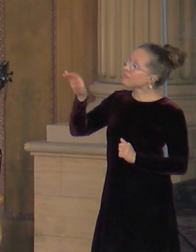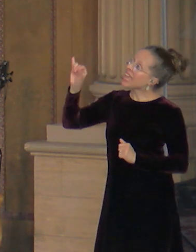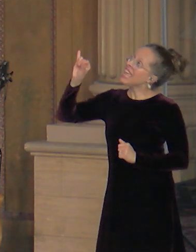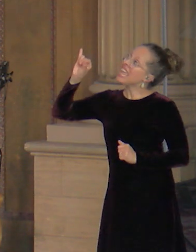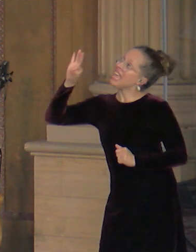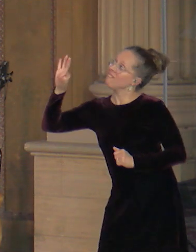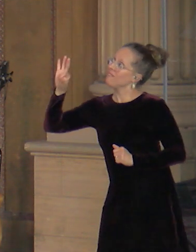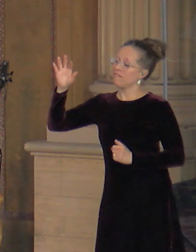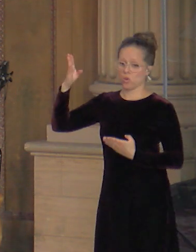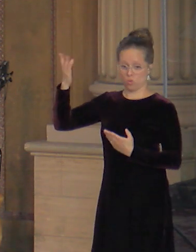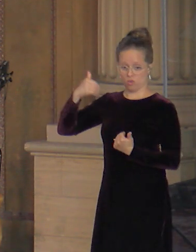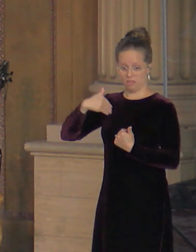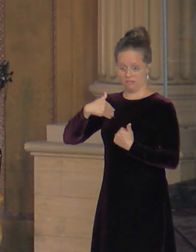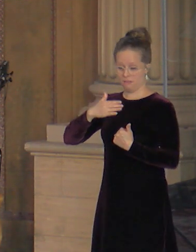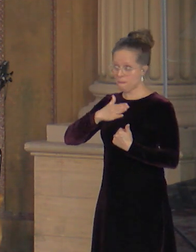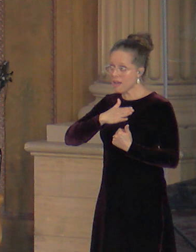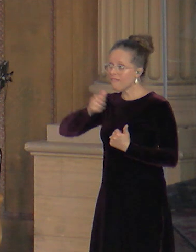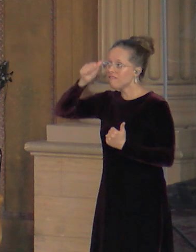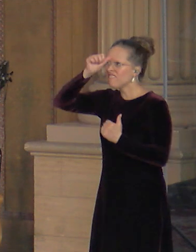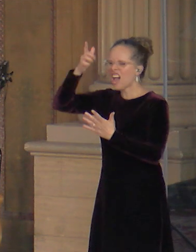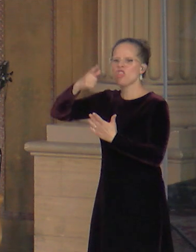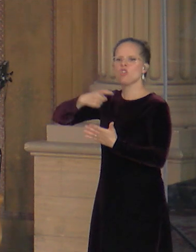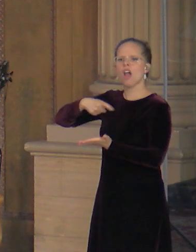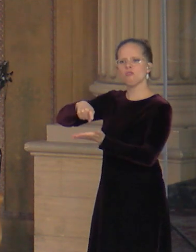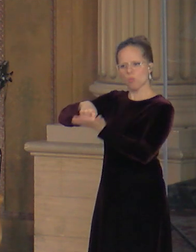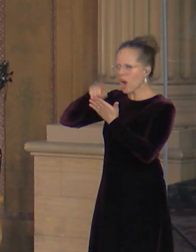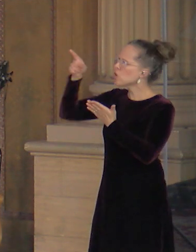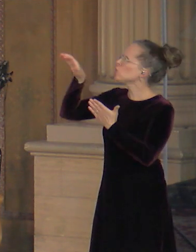my father then I demand that you do this trick